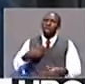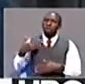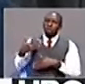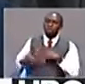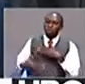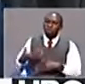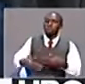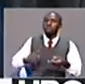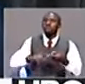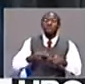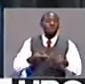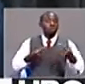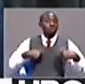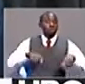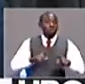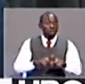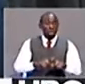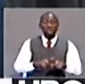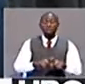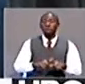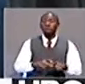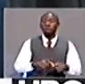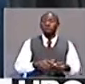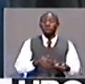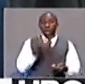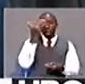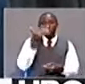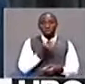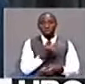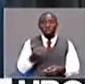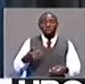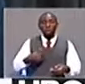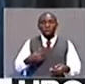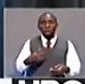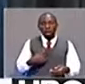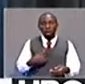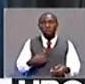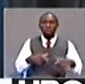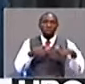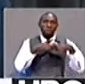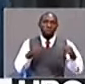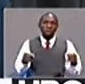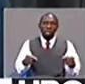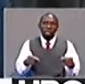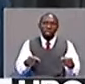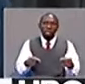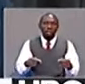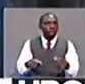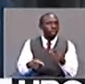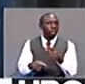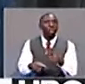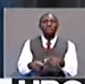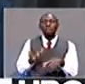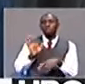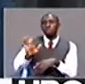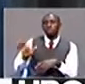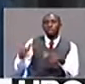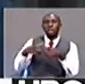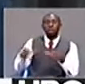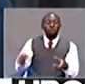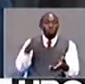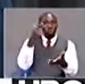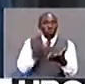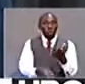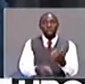We Catholics, we have a word we use in Latin. We say, Roma rocuta causa finita. What the Pope